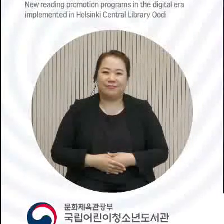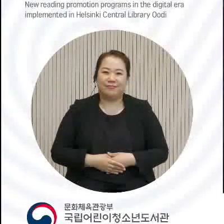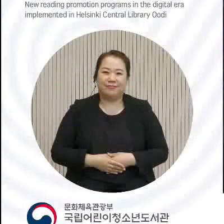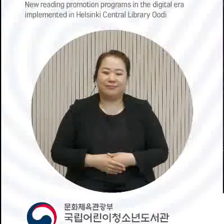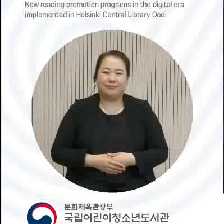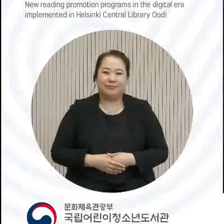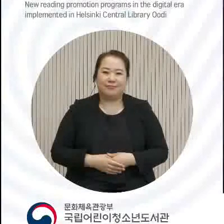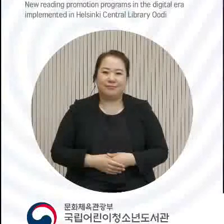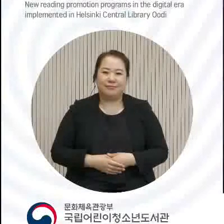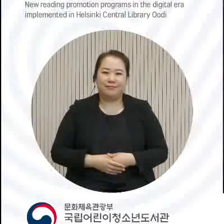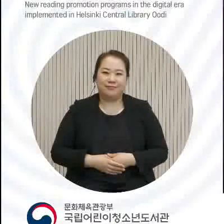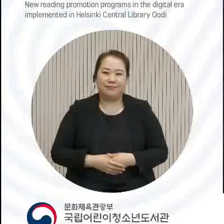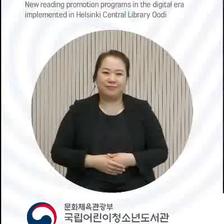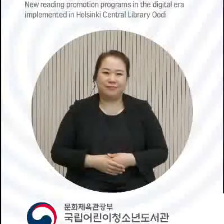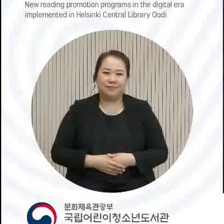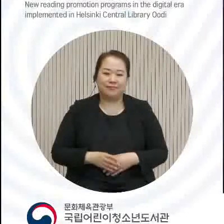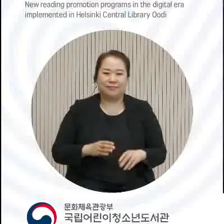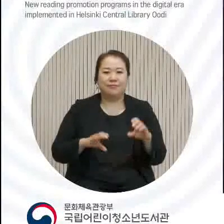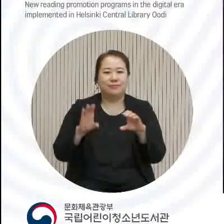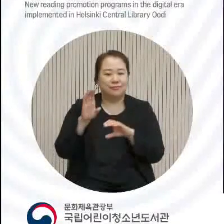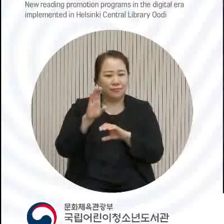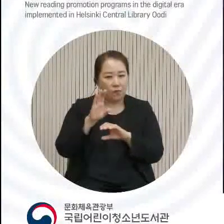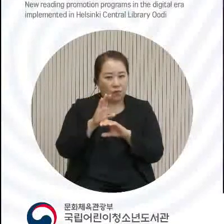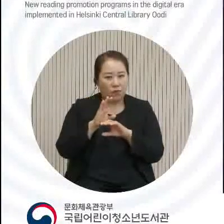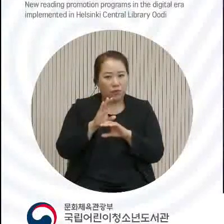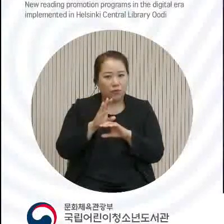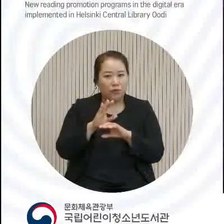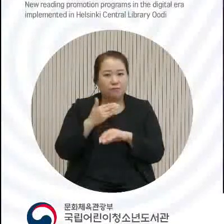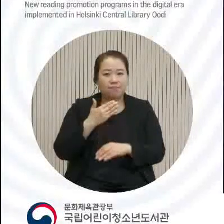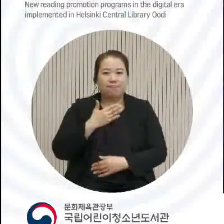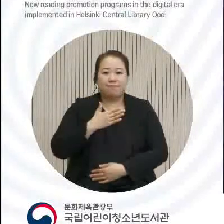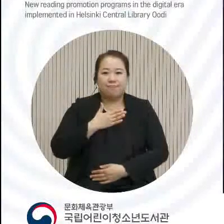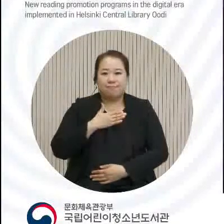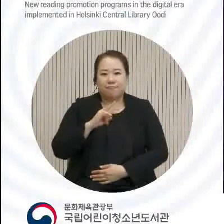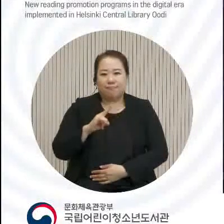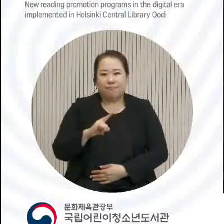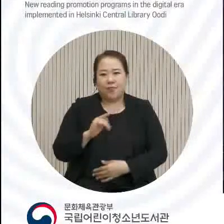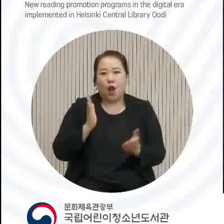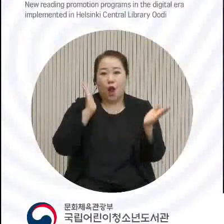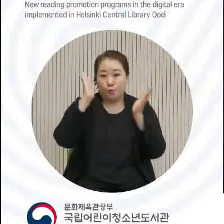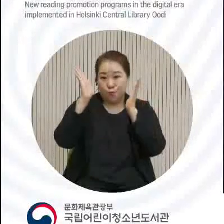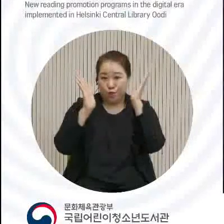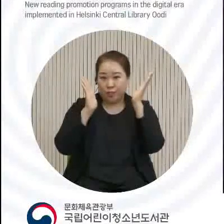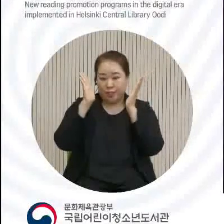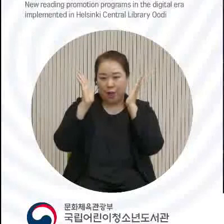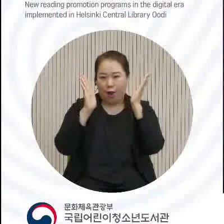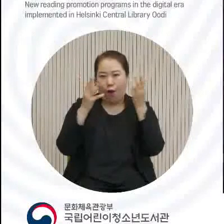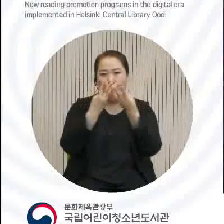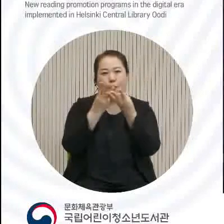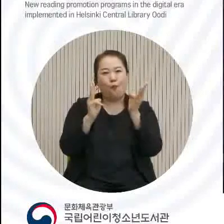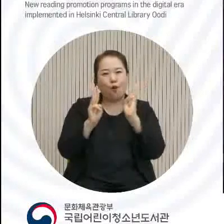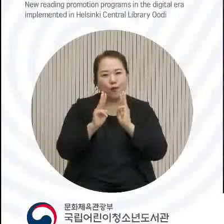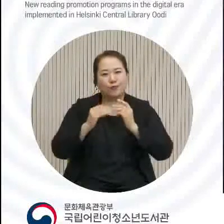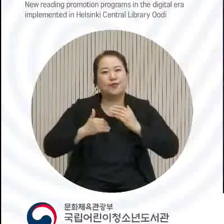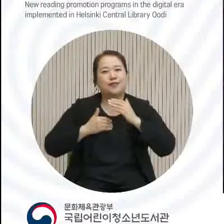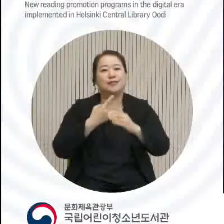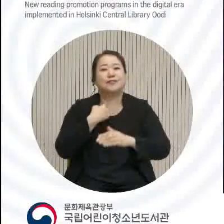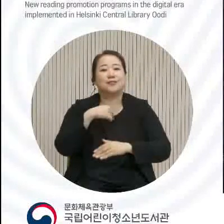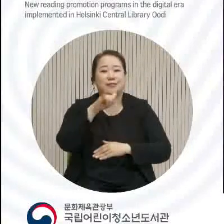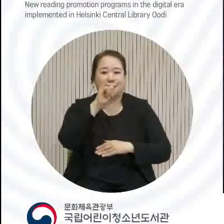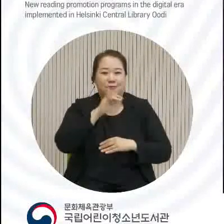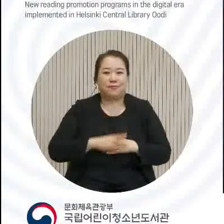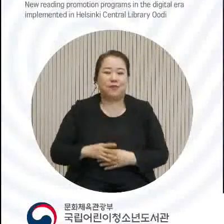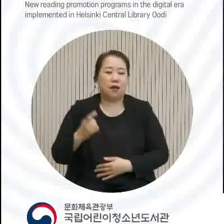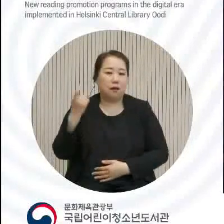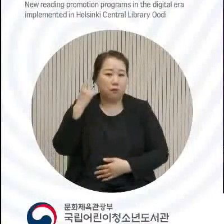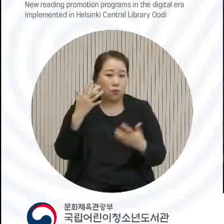In addition to this workshop, we have also created a musical workshop, Poems Full of Sound, where we use Audi's